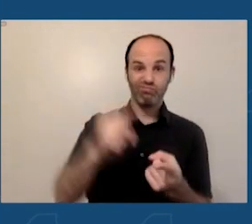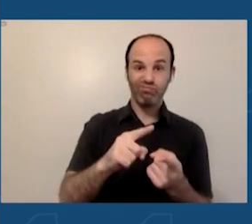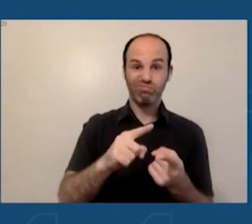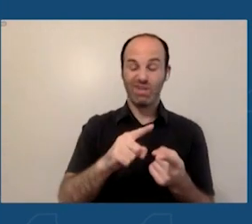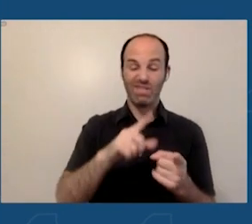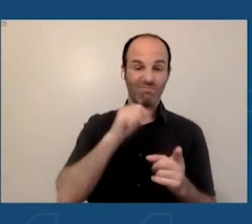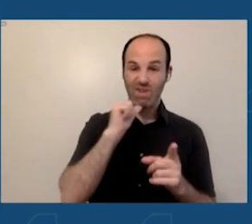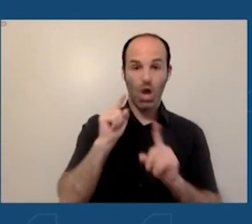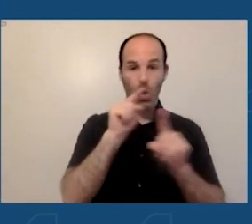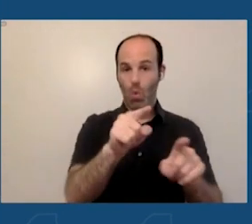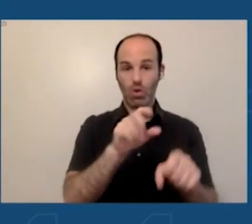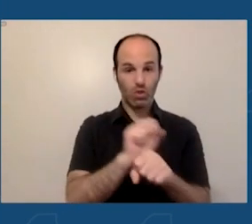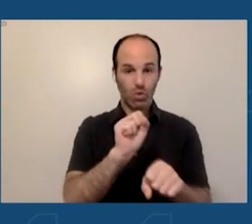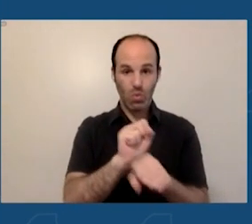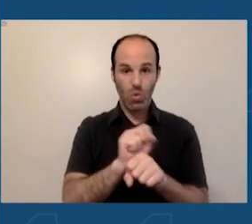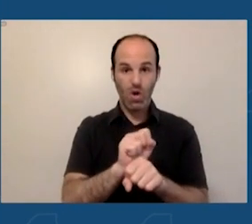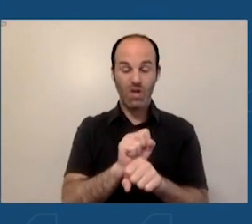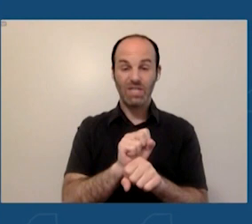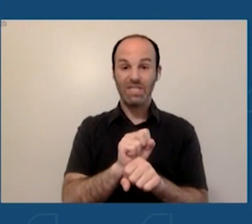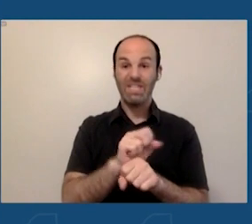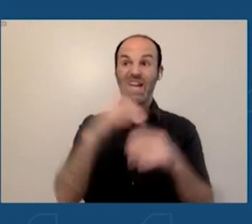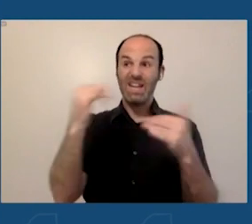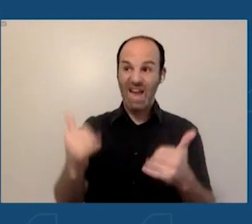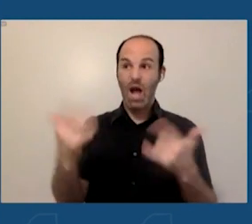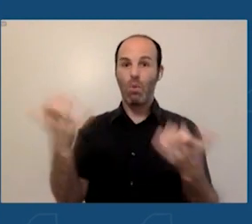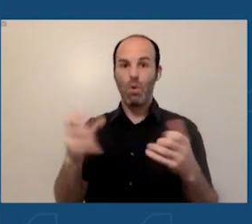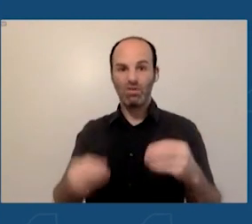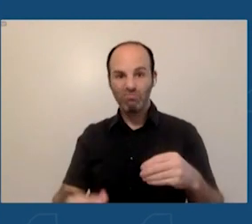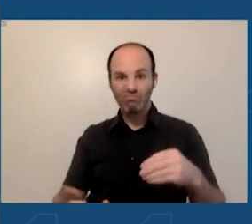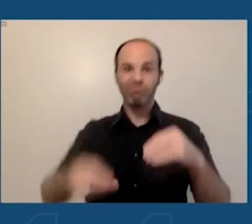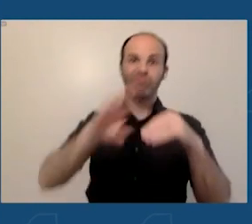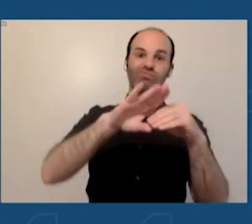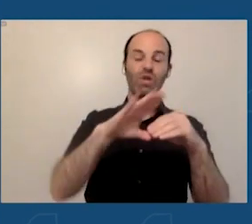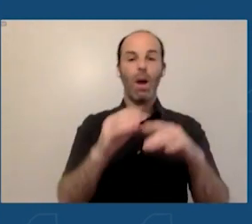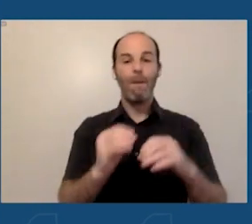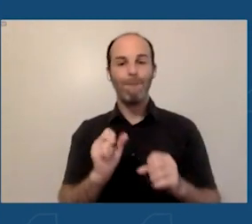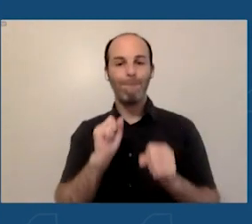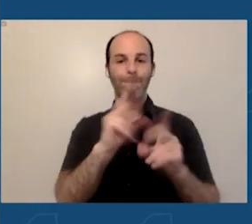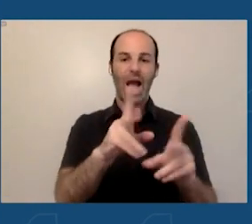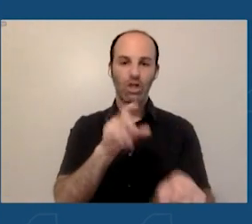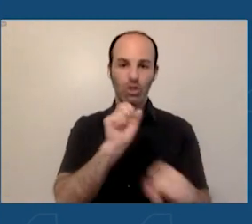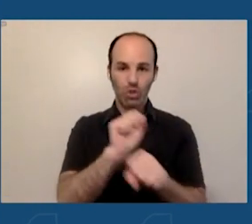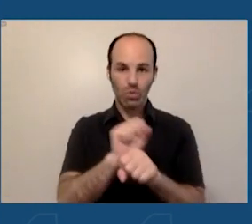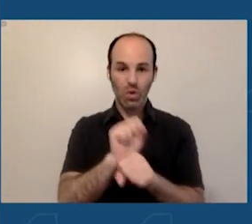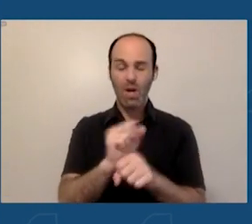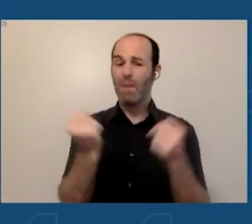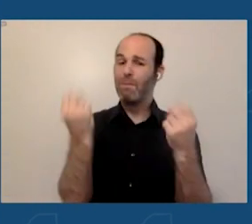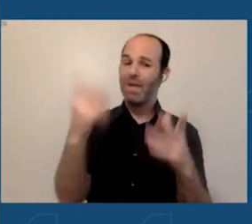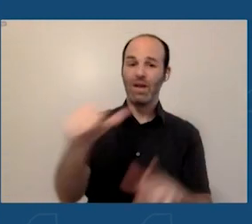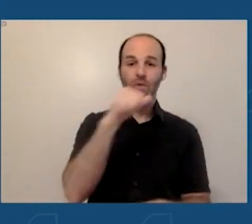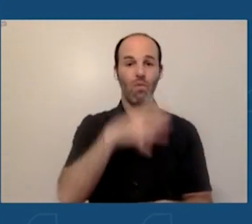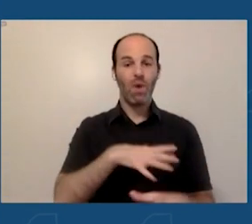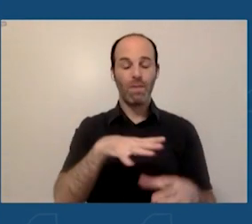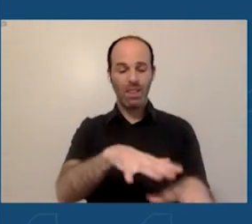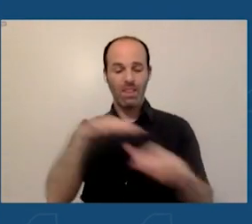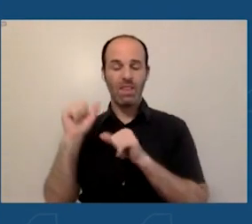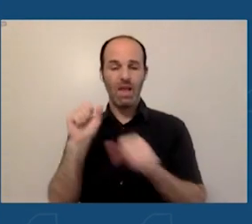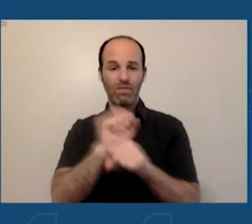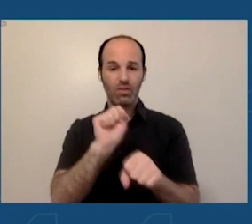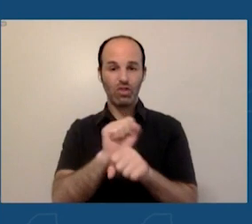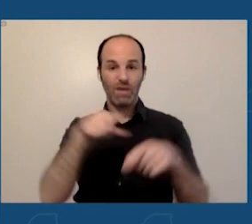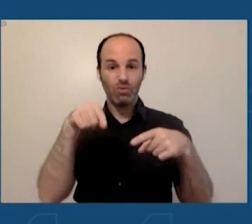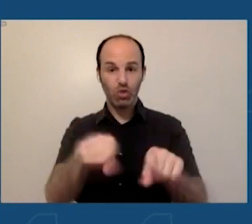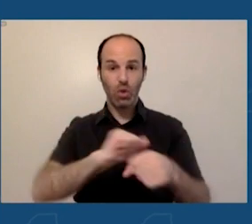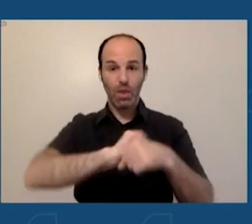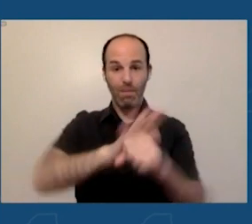were disproportionately those that lost or left their jobs during the pandemic, and now they need